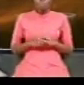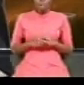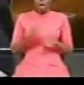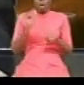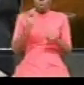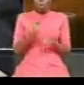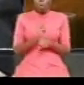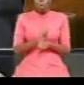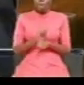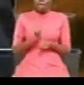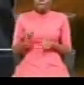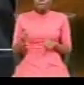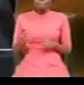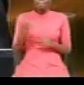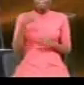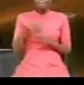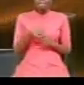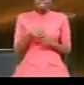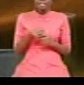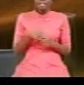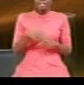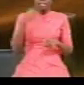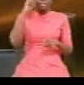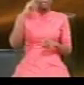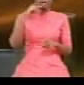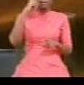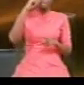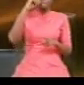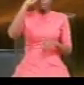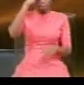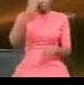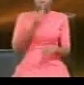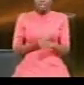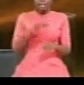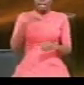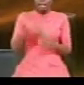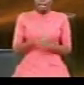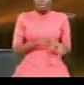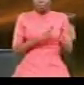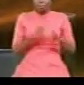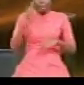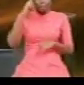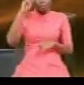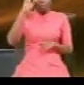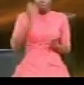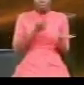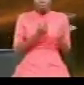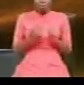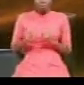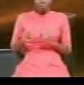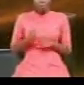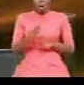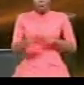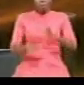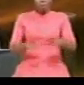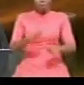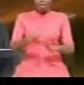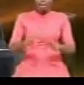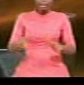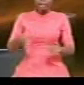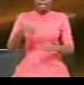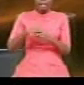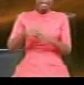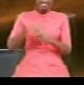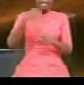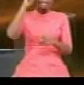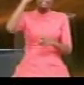walking in his sunshine in readiness for his coming. Walking